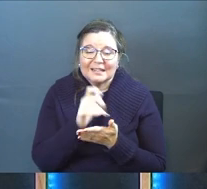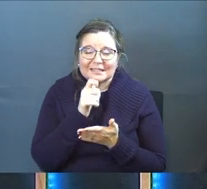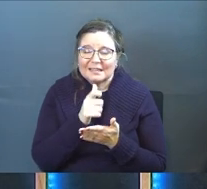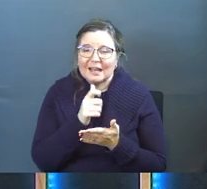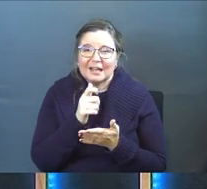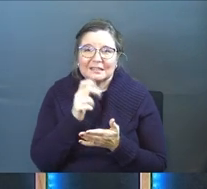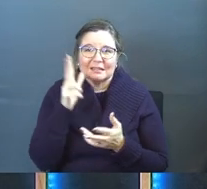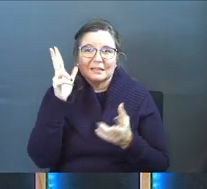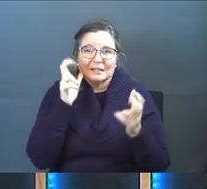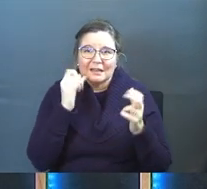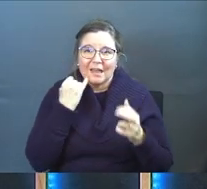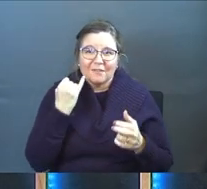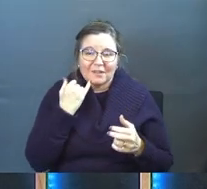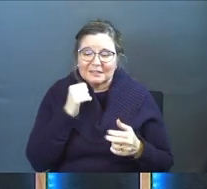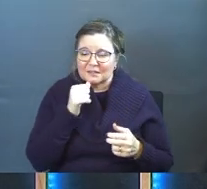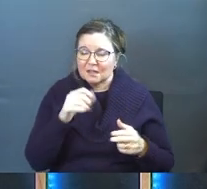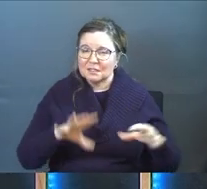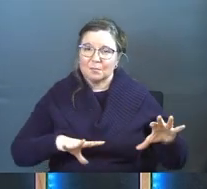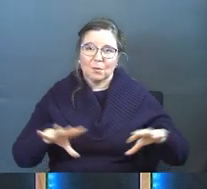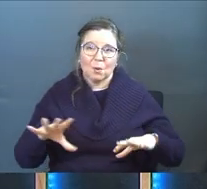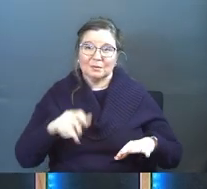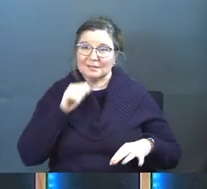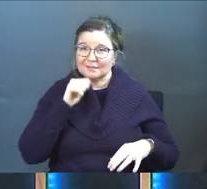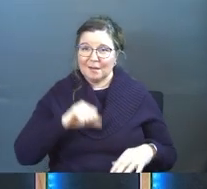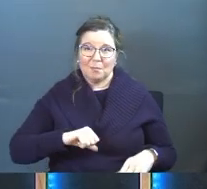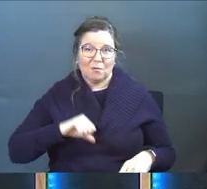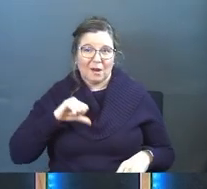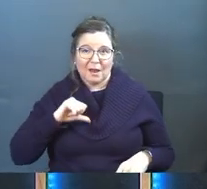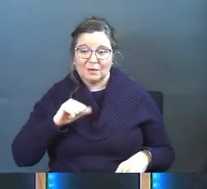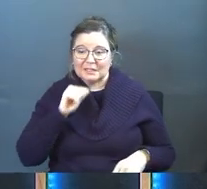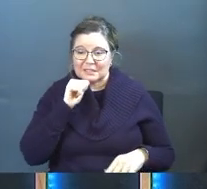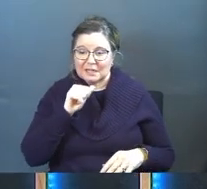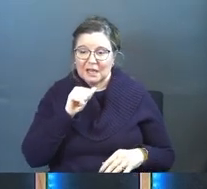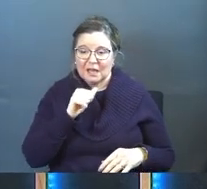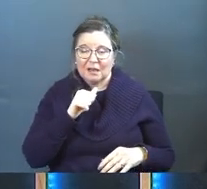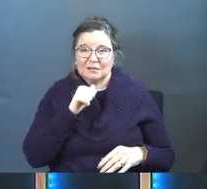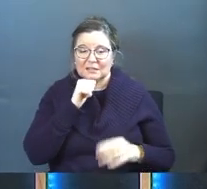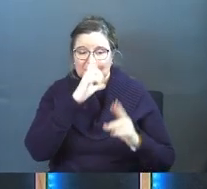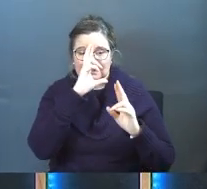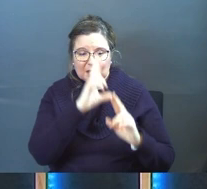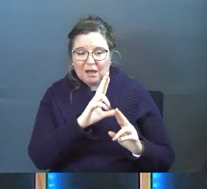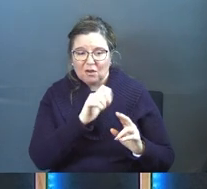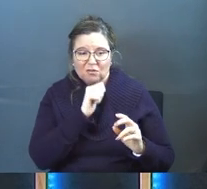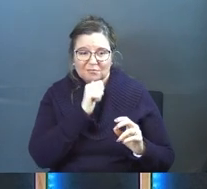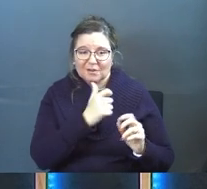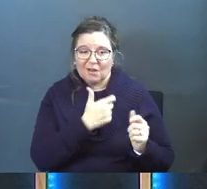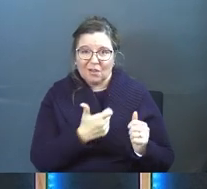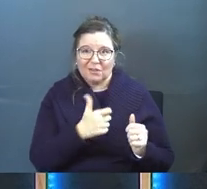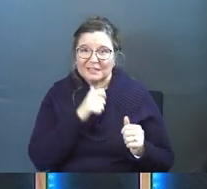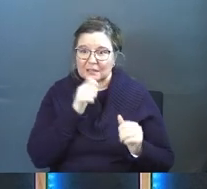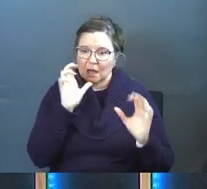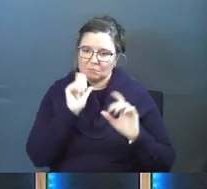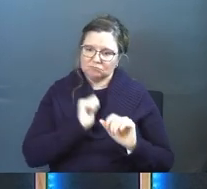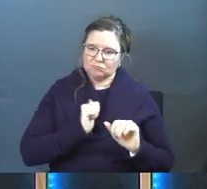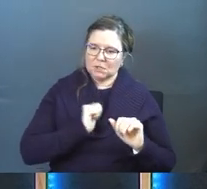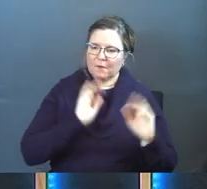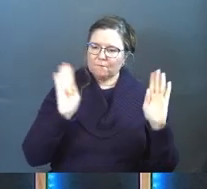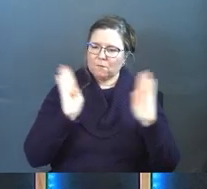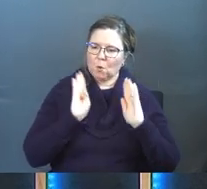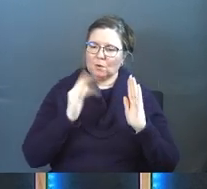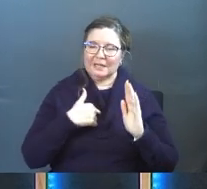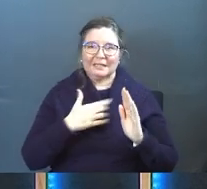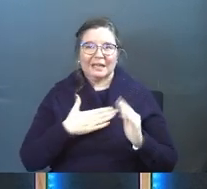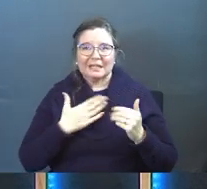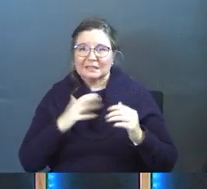not envy, it does not boast, it is not proud. It does not dishonor others. It's not self-seeking. It's not